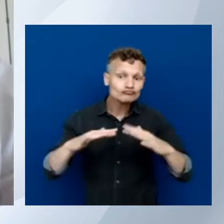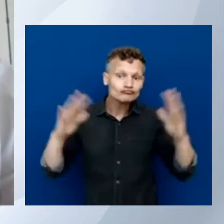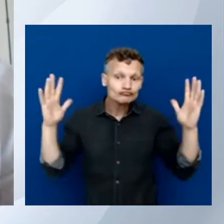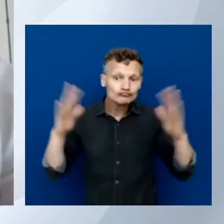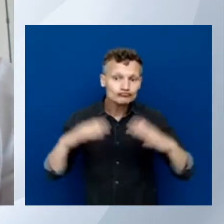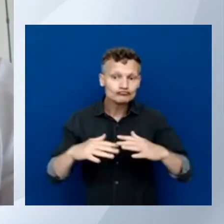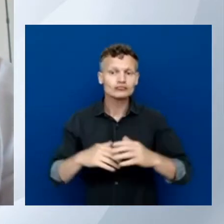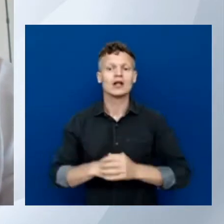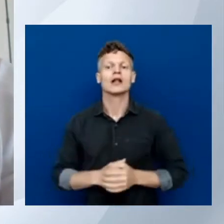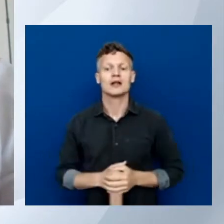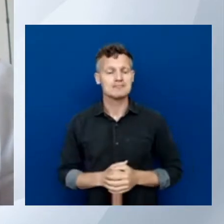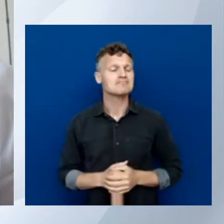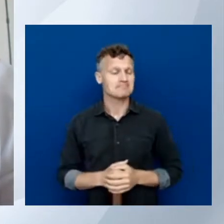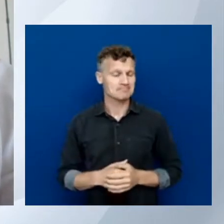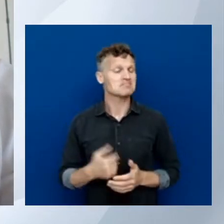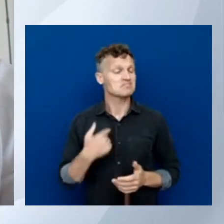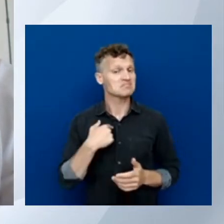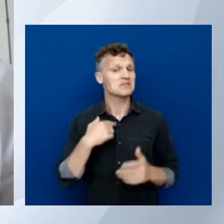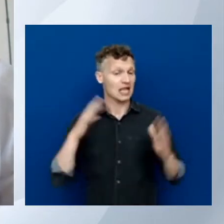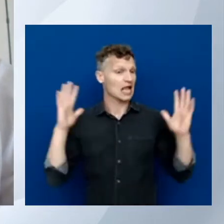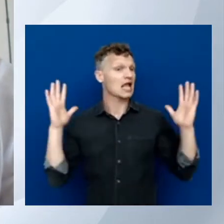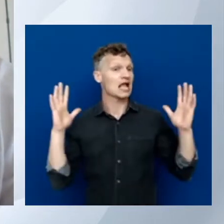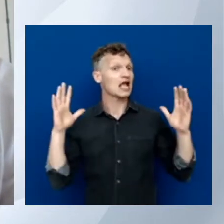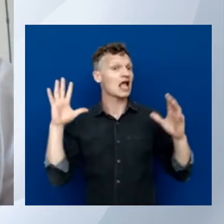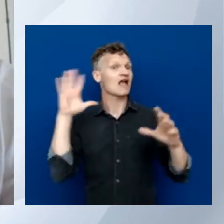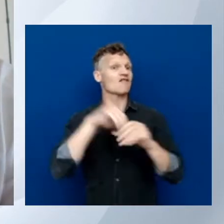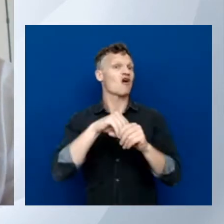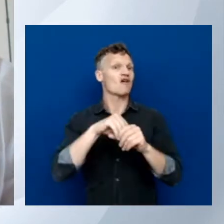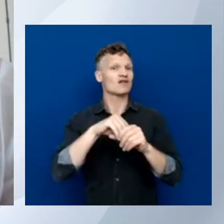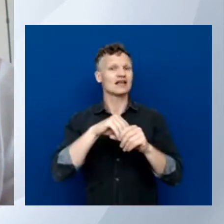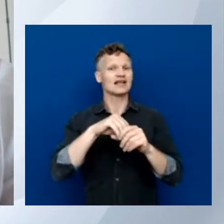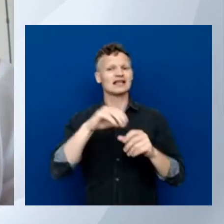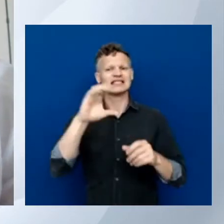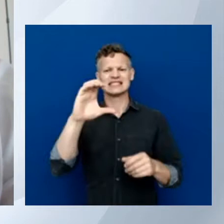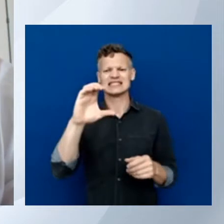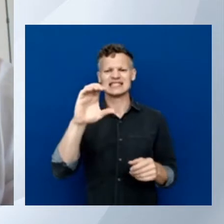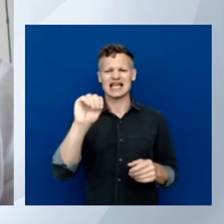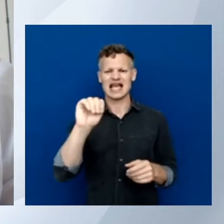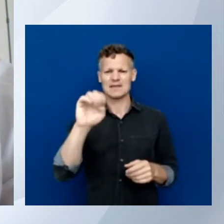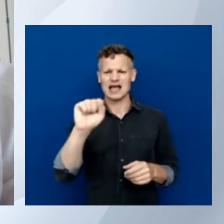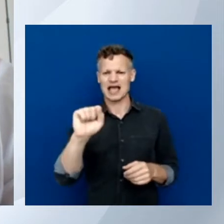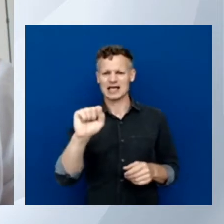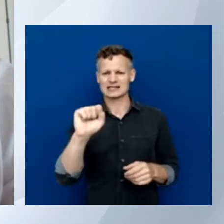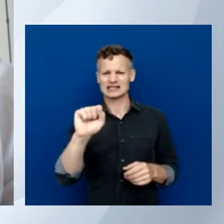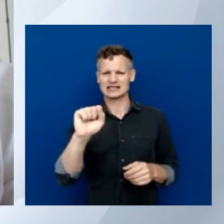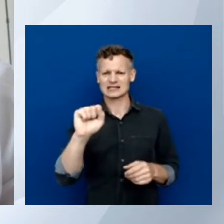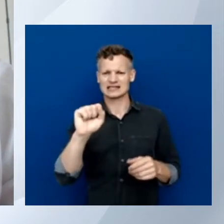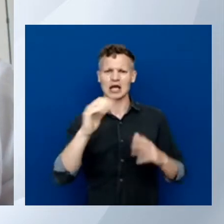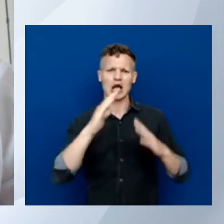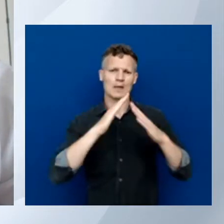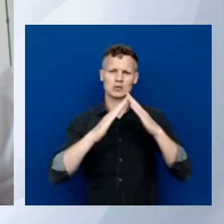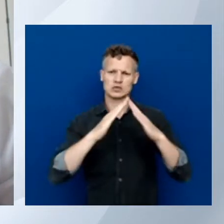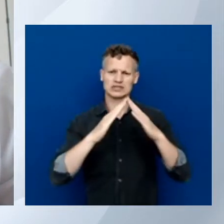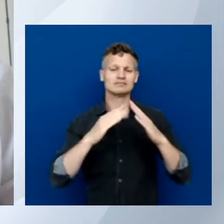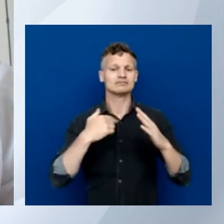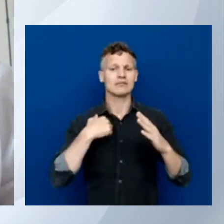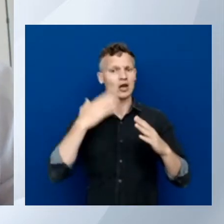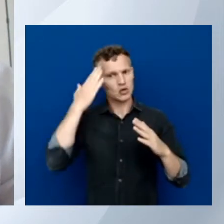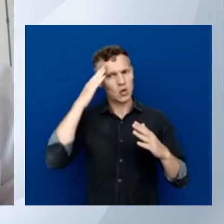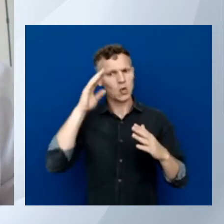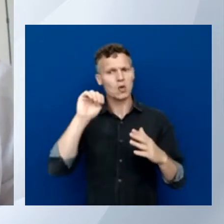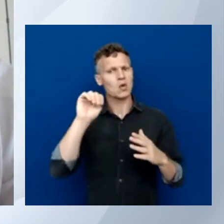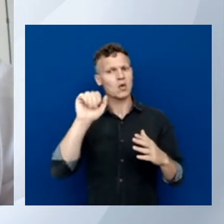in the Umbraco CMS community. And I know that's something that Mark has also been involved in. So